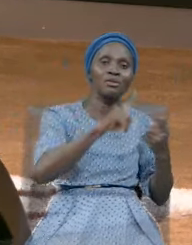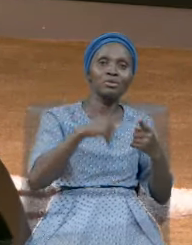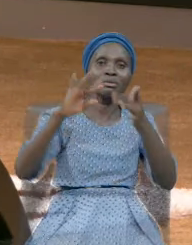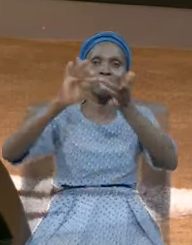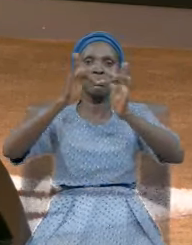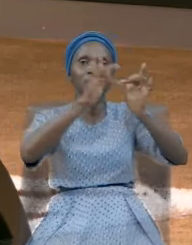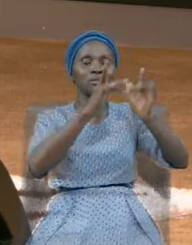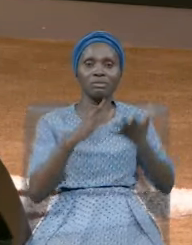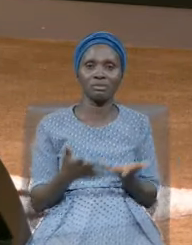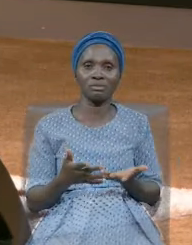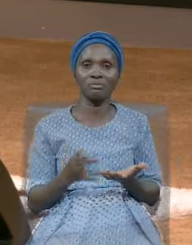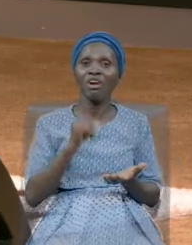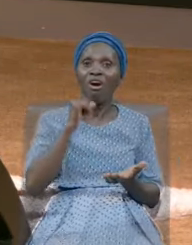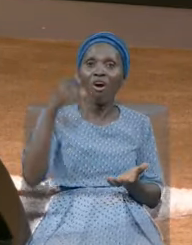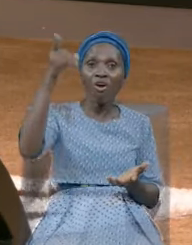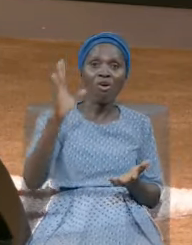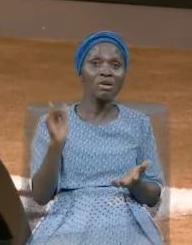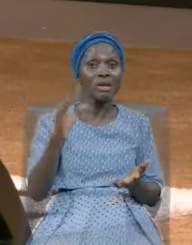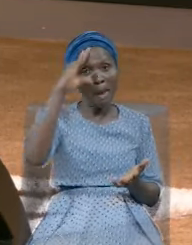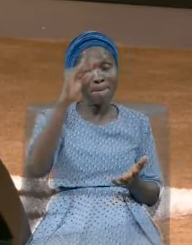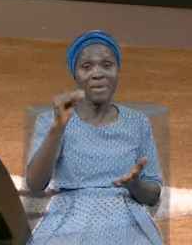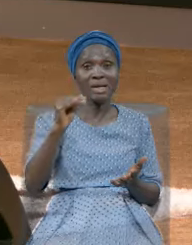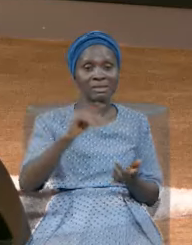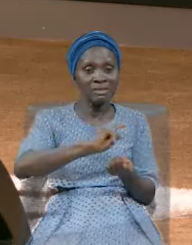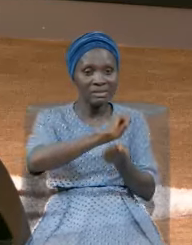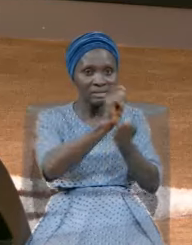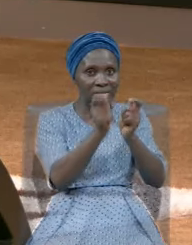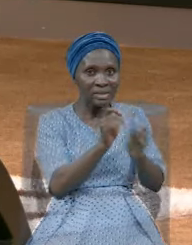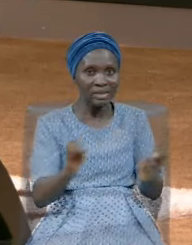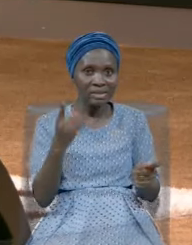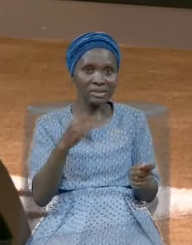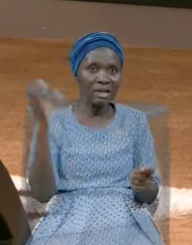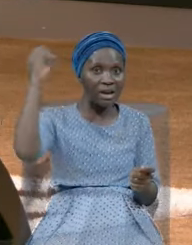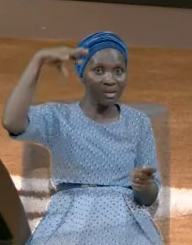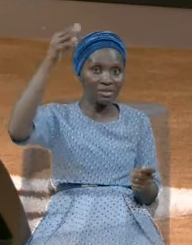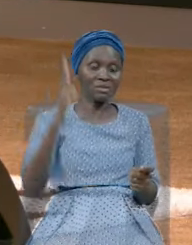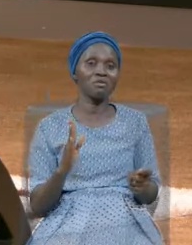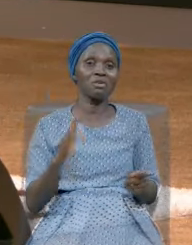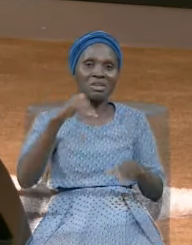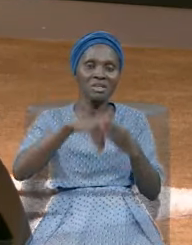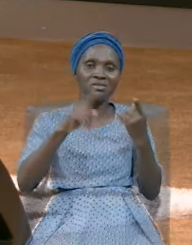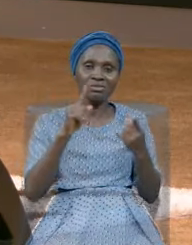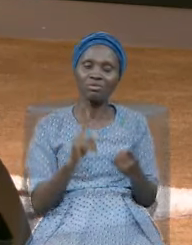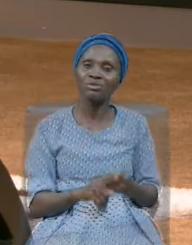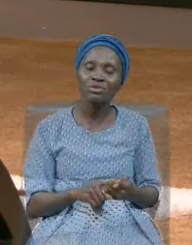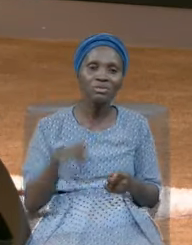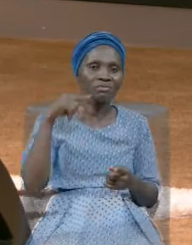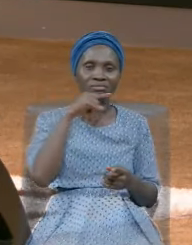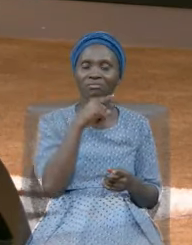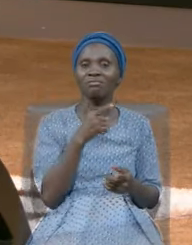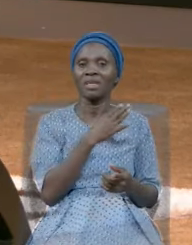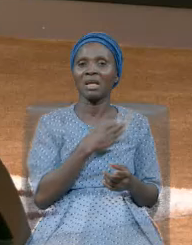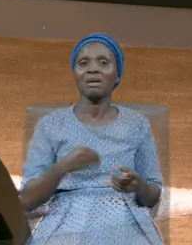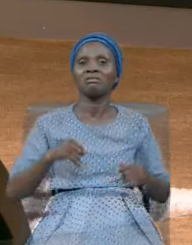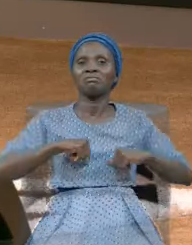men turning the grace of our God into lasciviousness and